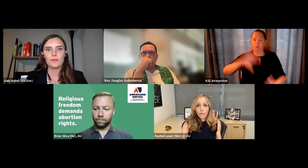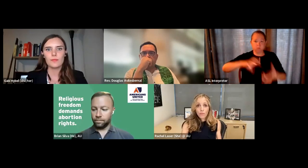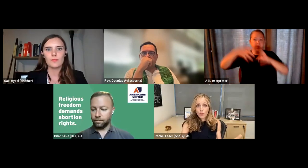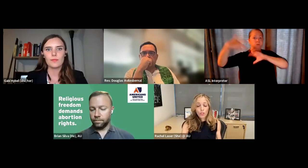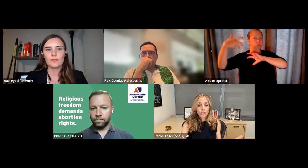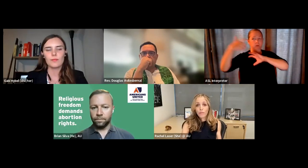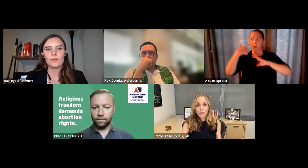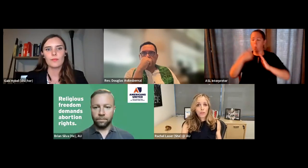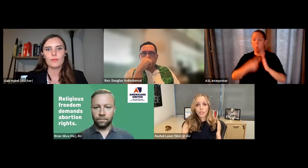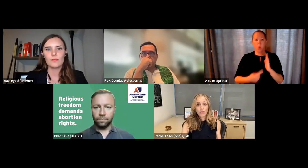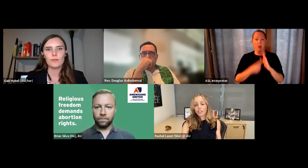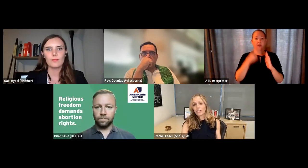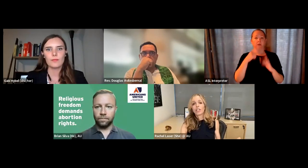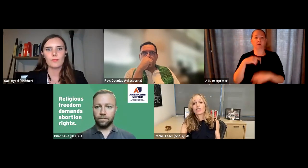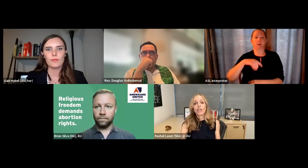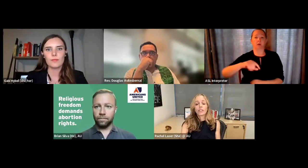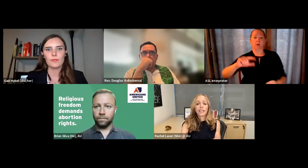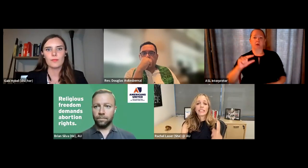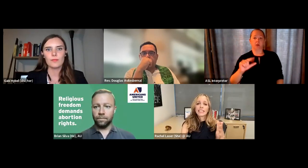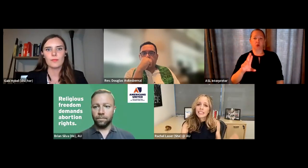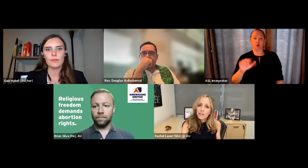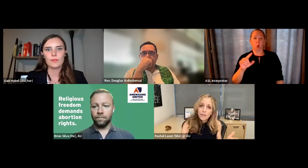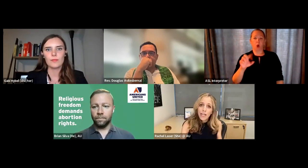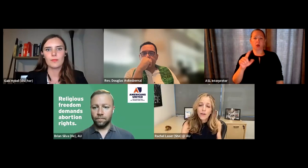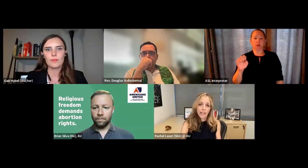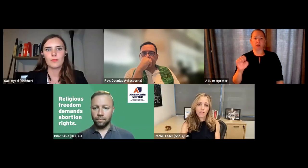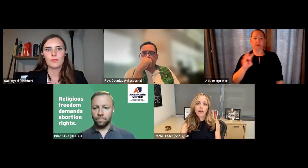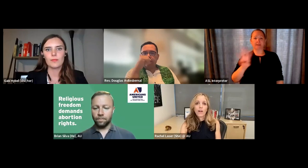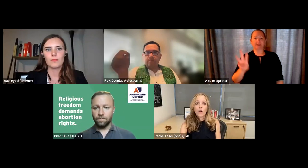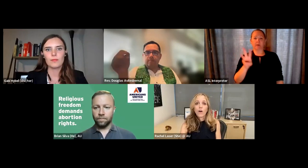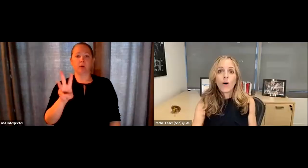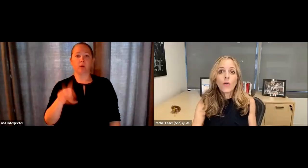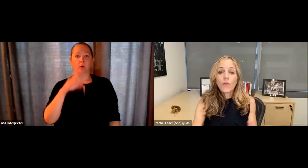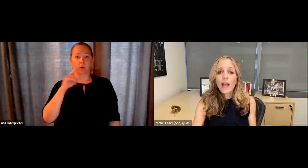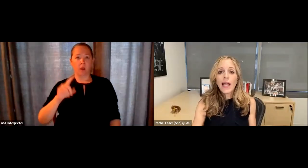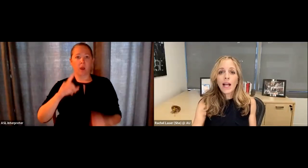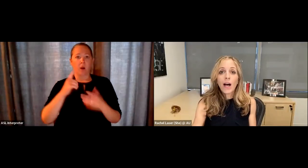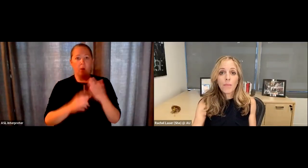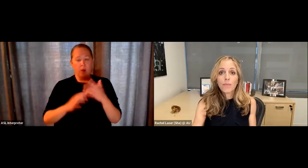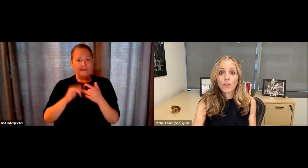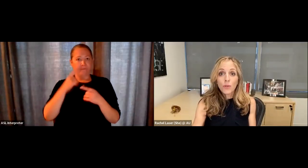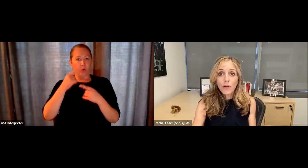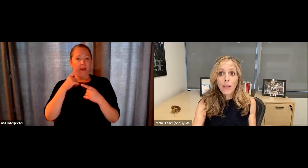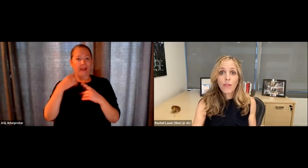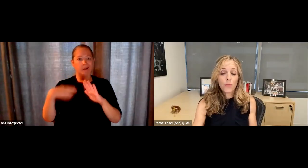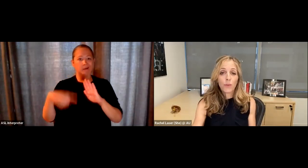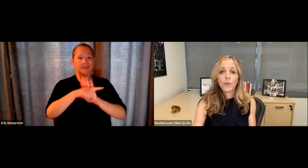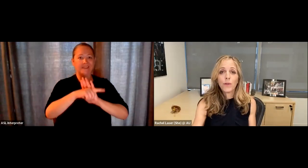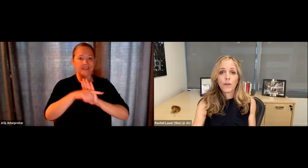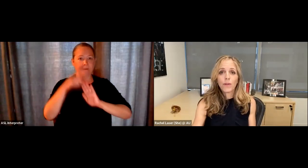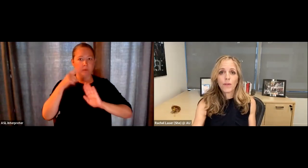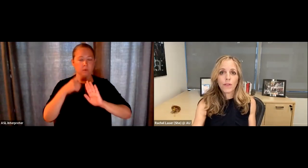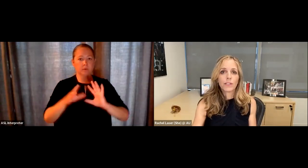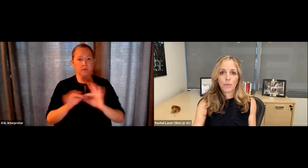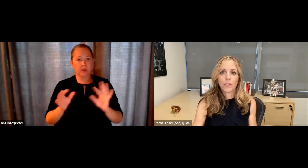court George W. Bush appointed judge called a deceitful narrative, all the way up to and